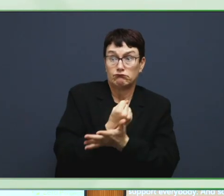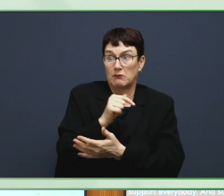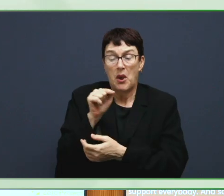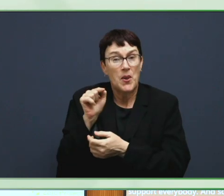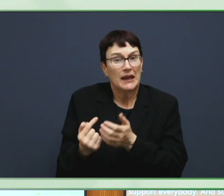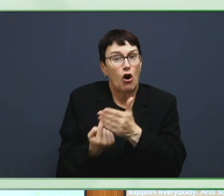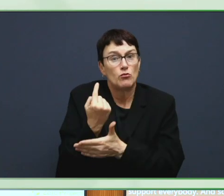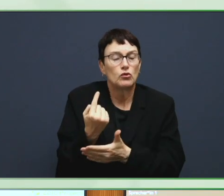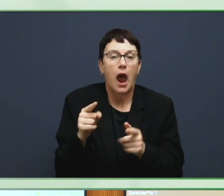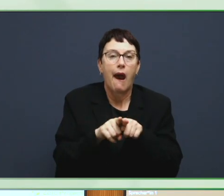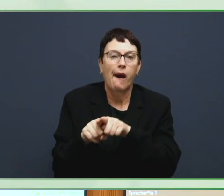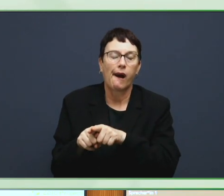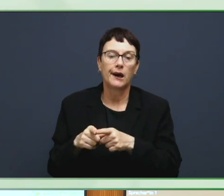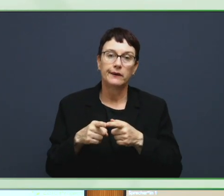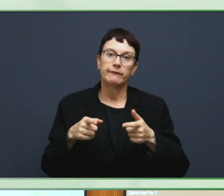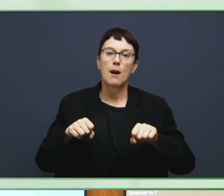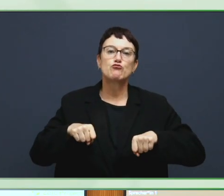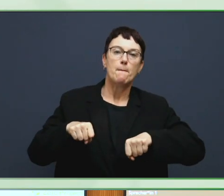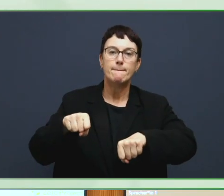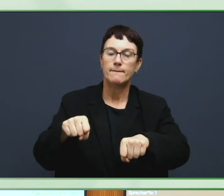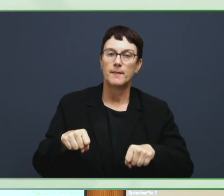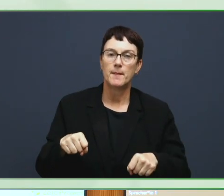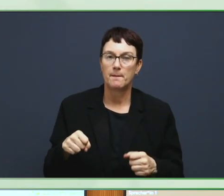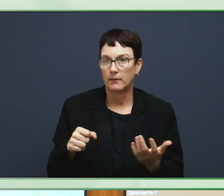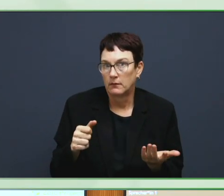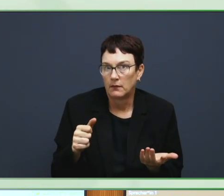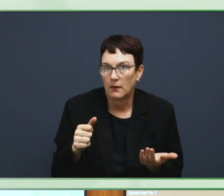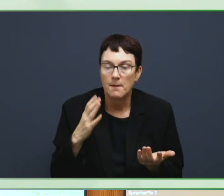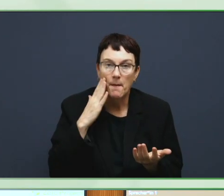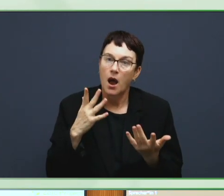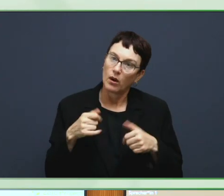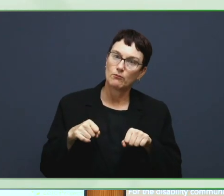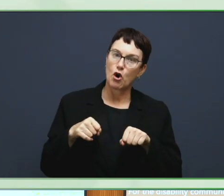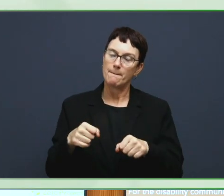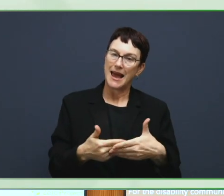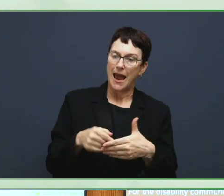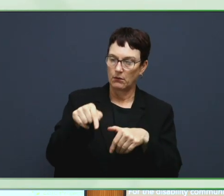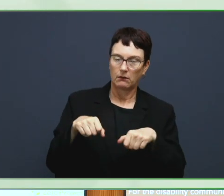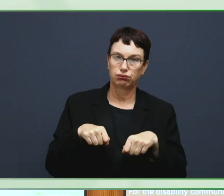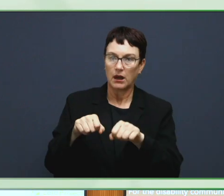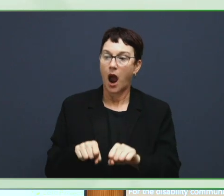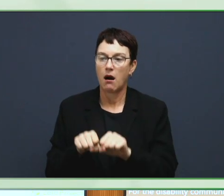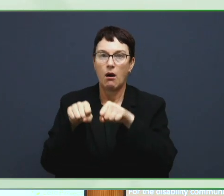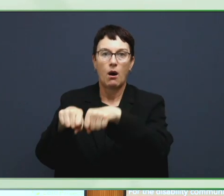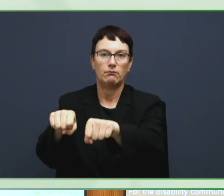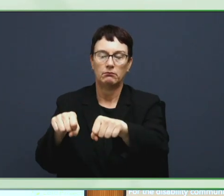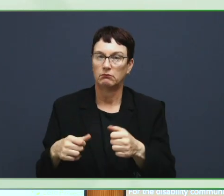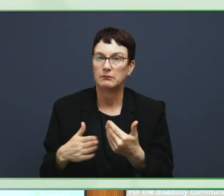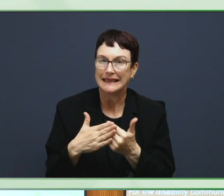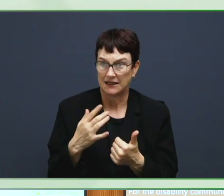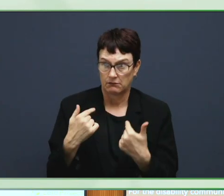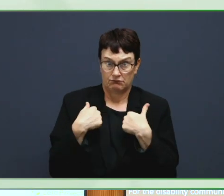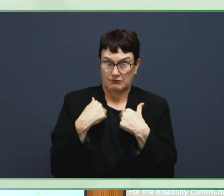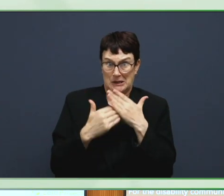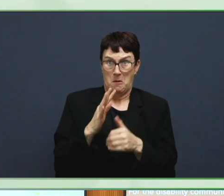the disability community, we are really supporting the largest minority in the world, which includes everybody if they've